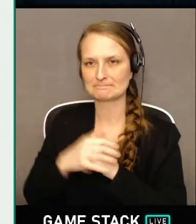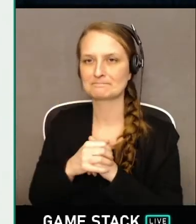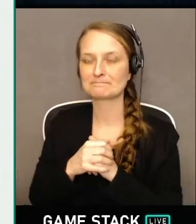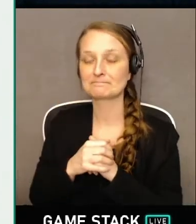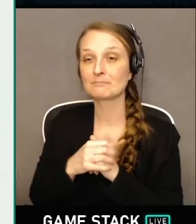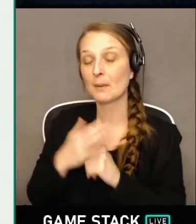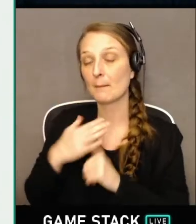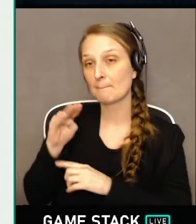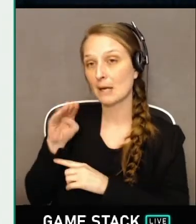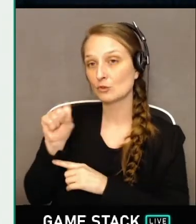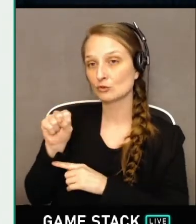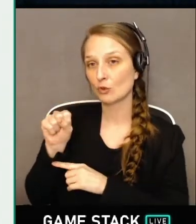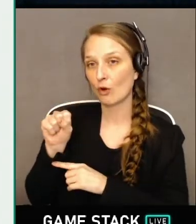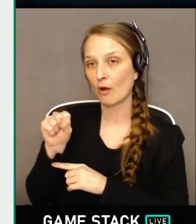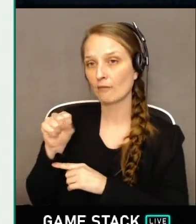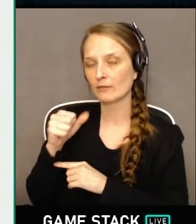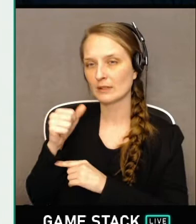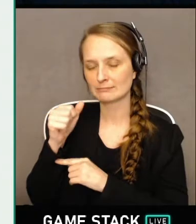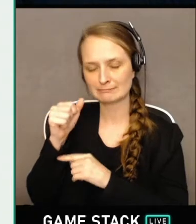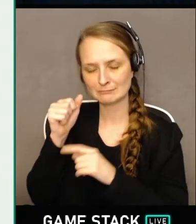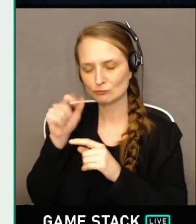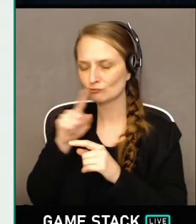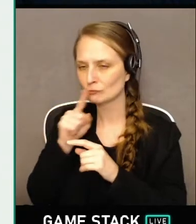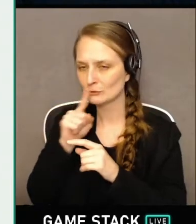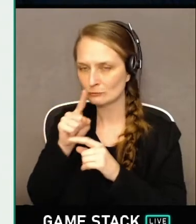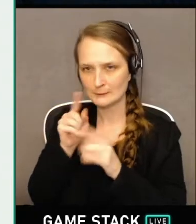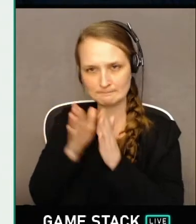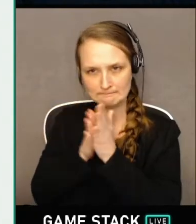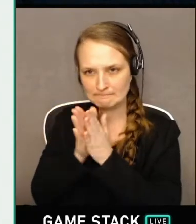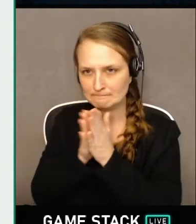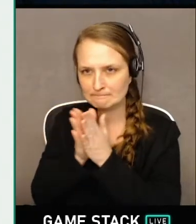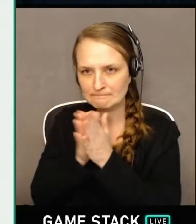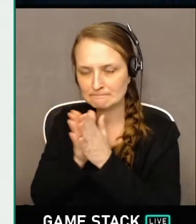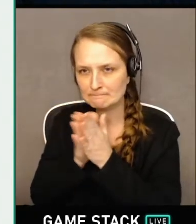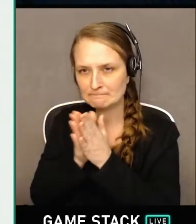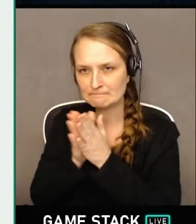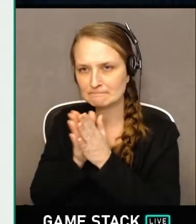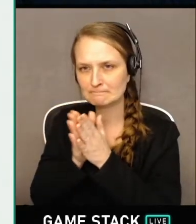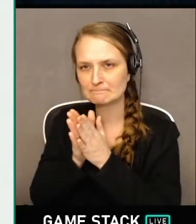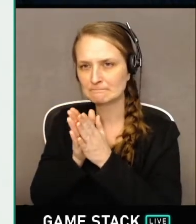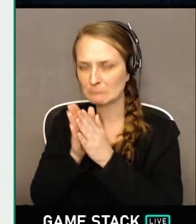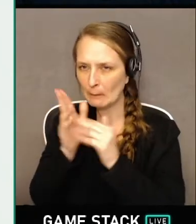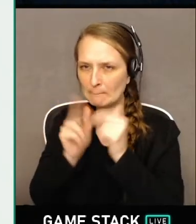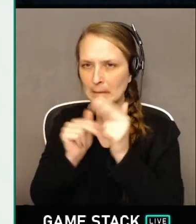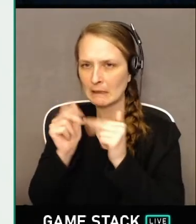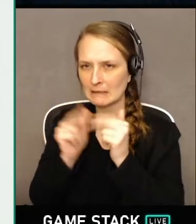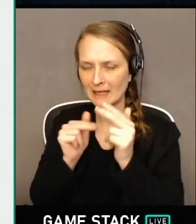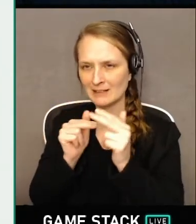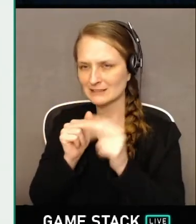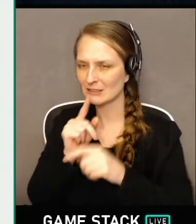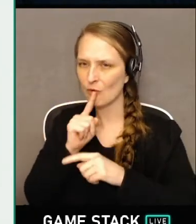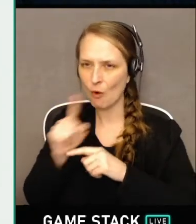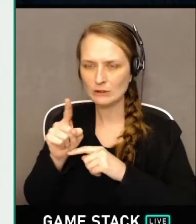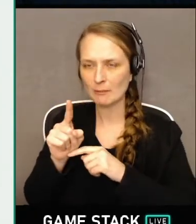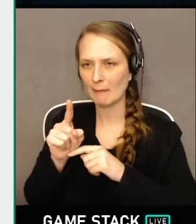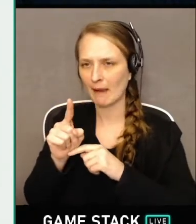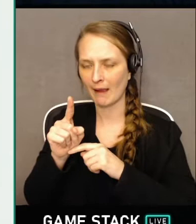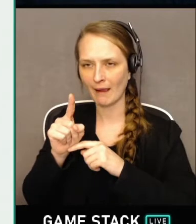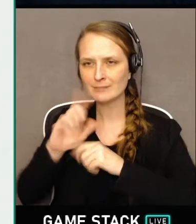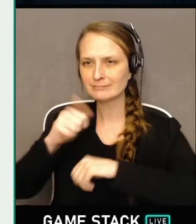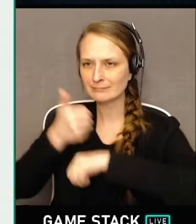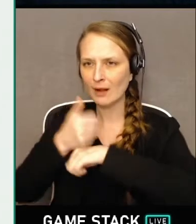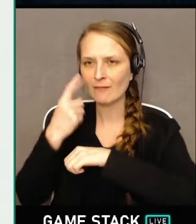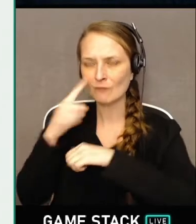Microsoft has been determined to build DirectX as the ultimate graphics platform for gaming. Since first release